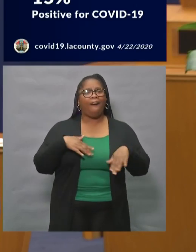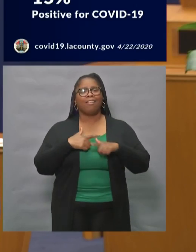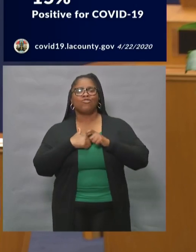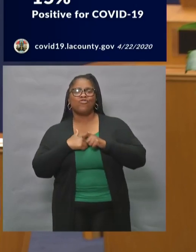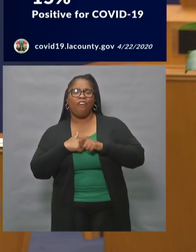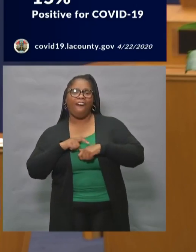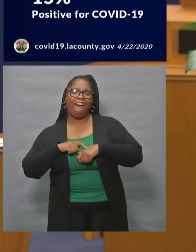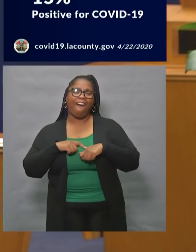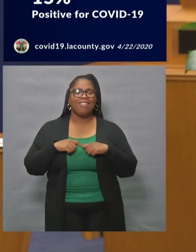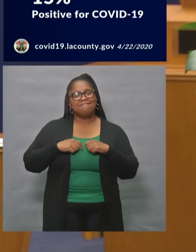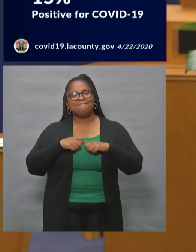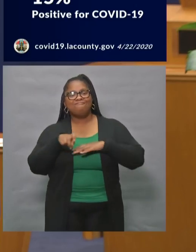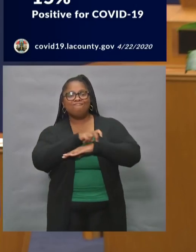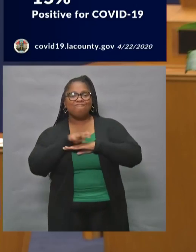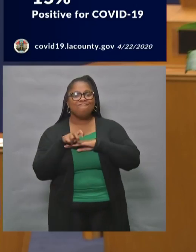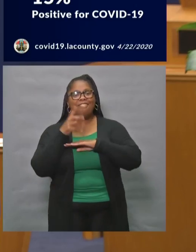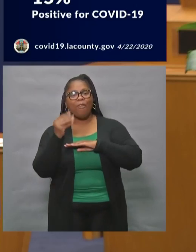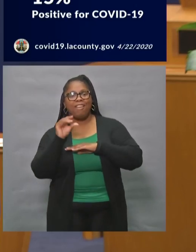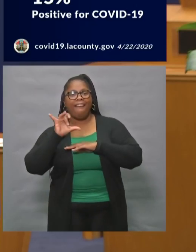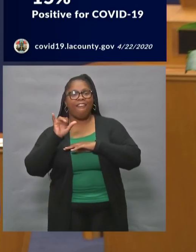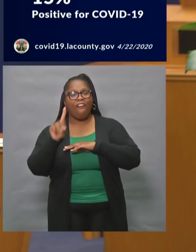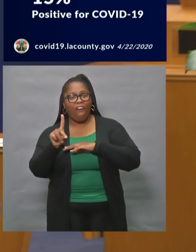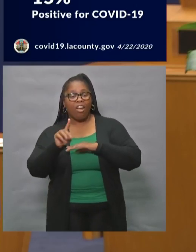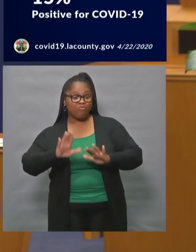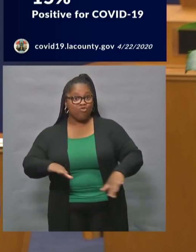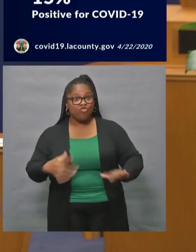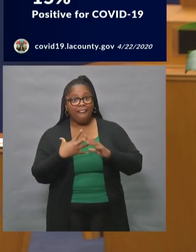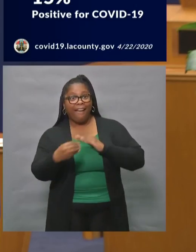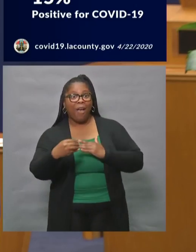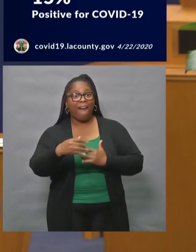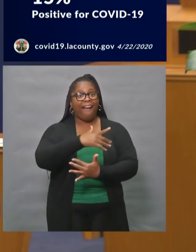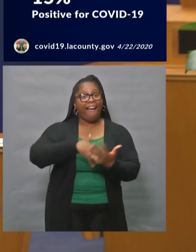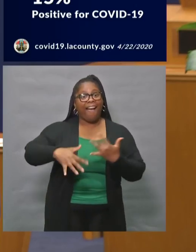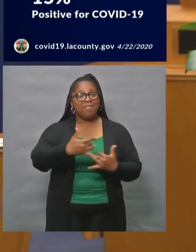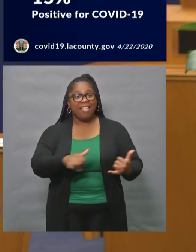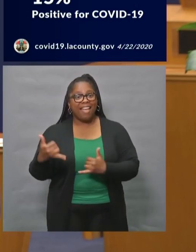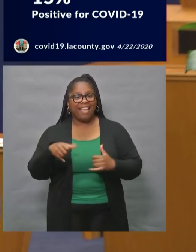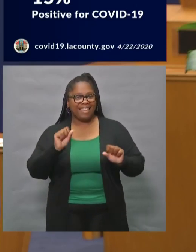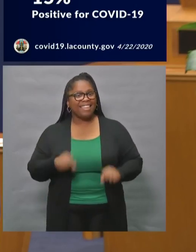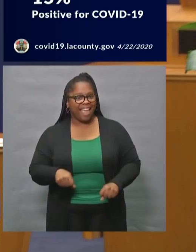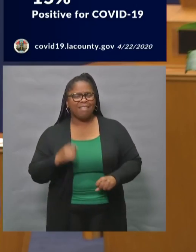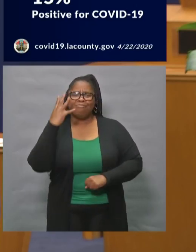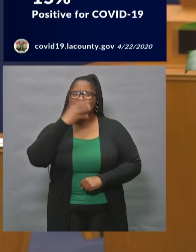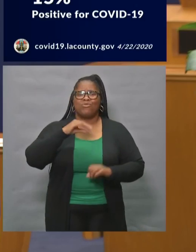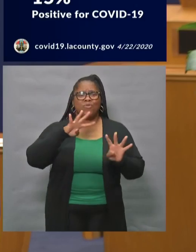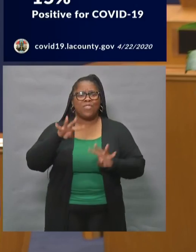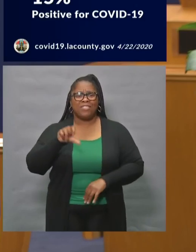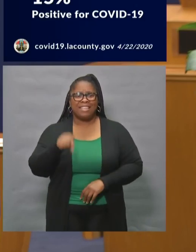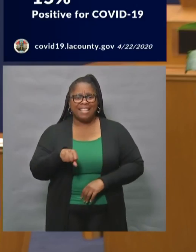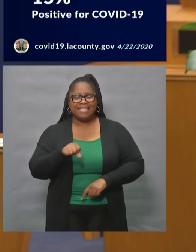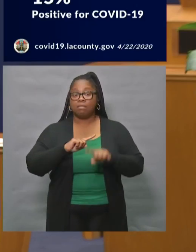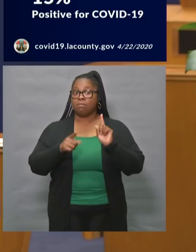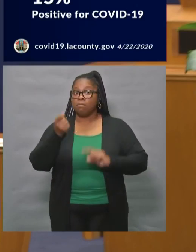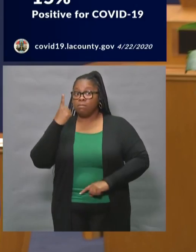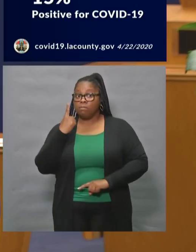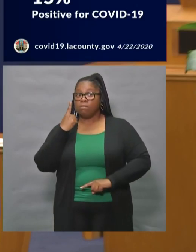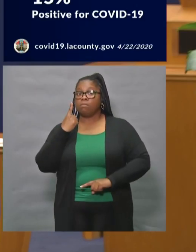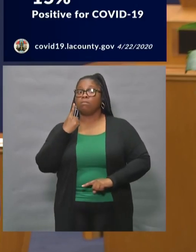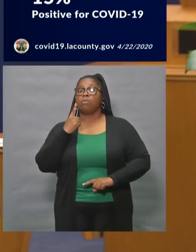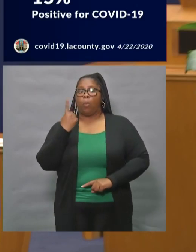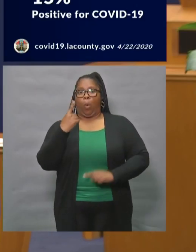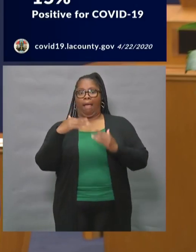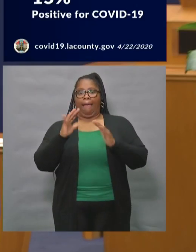outside in your yard and allow your children to be outside and enjoy this beautiful weather. But you need to do it as a